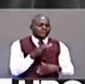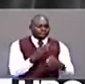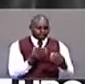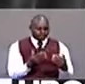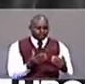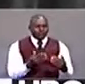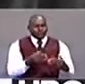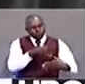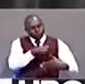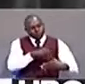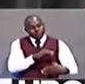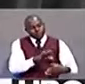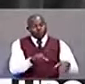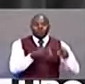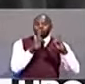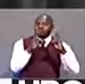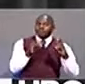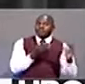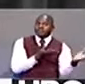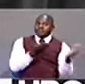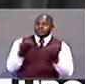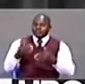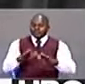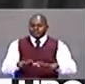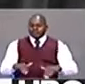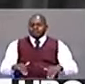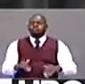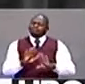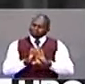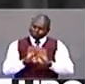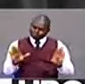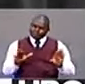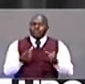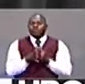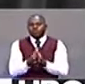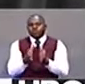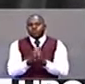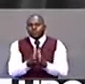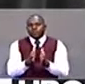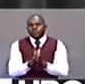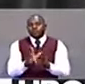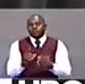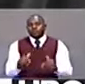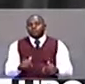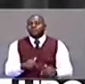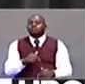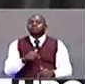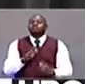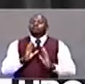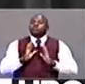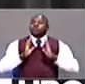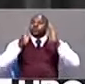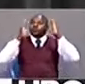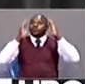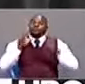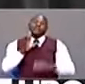for within your motion you properly described the man Dr.